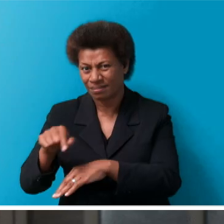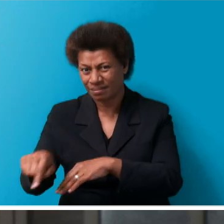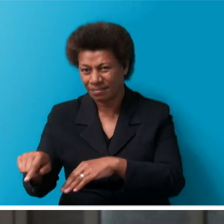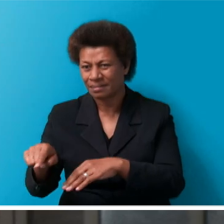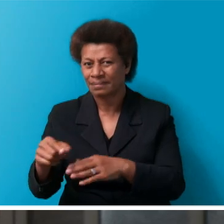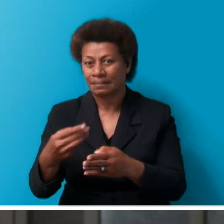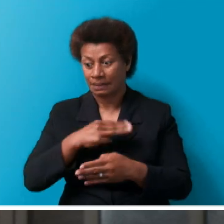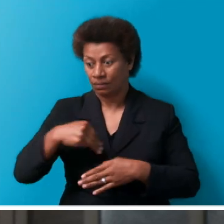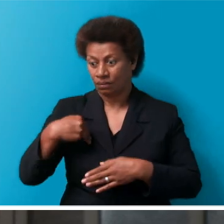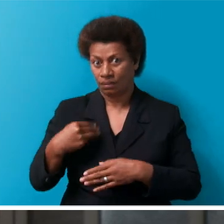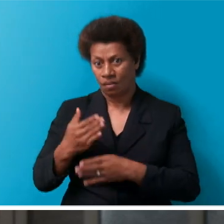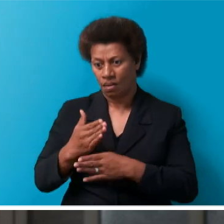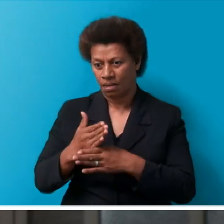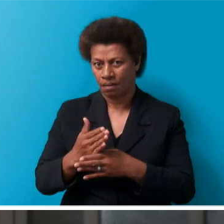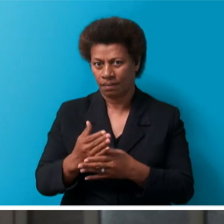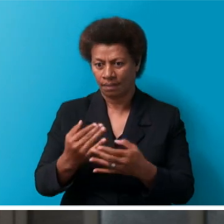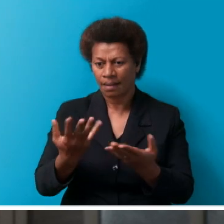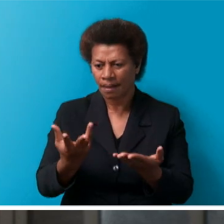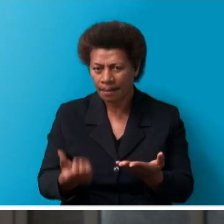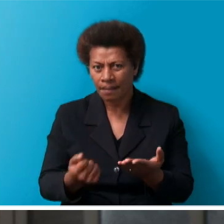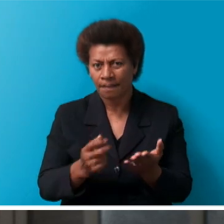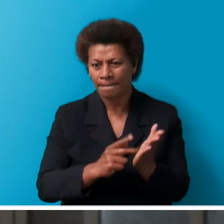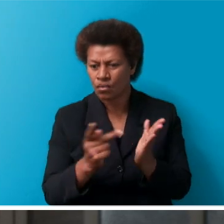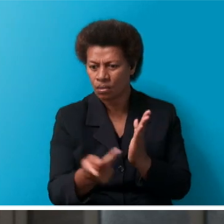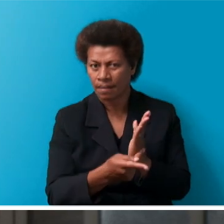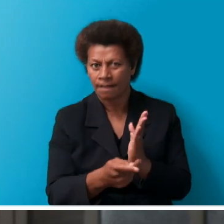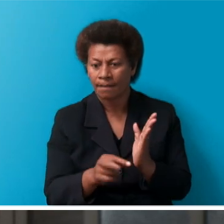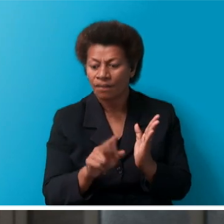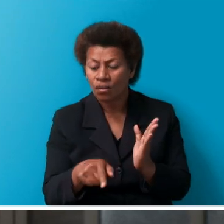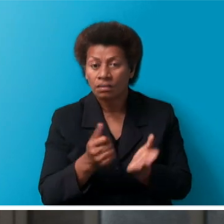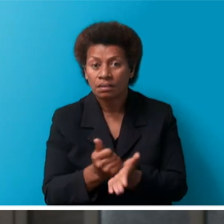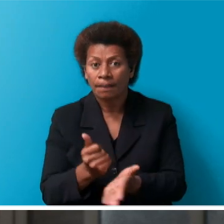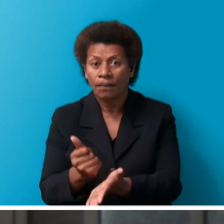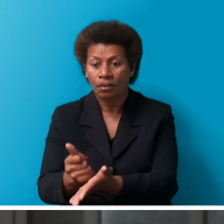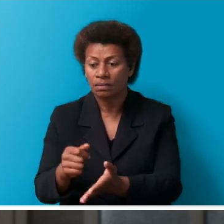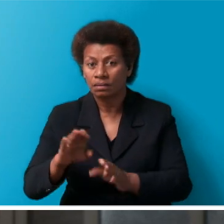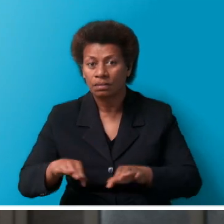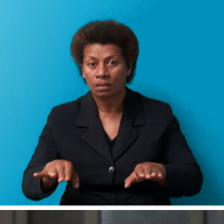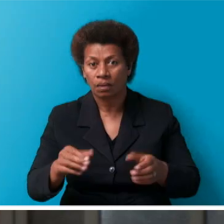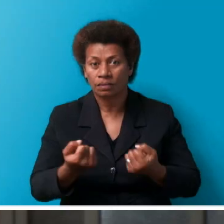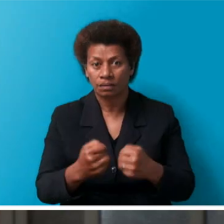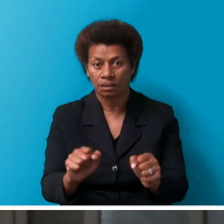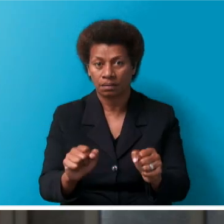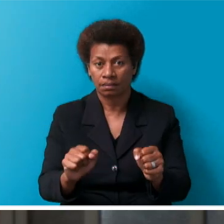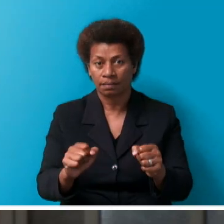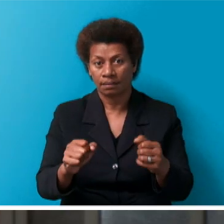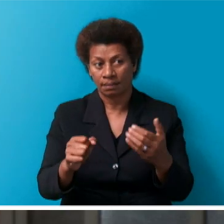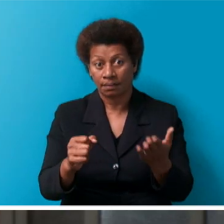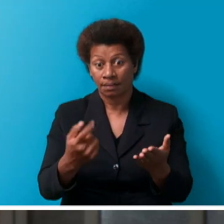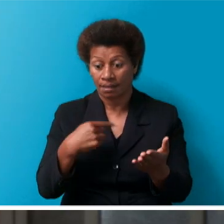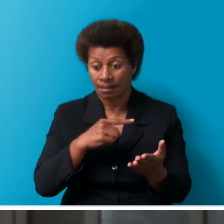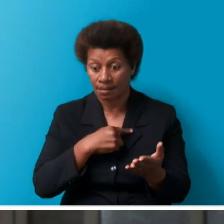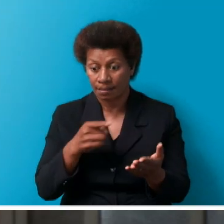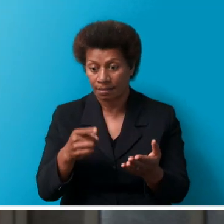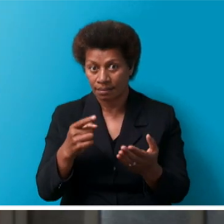interministerial work, we are implementing targeted interventions to support children on the street. Our approach ensures that they receive